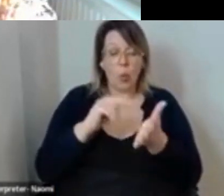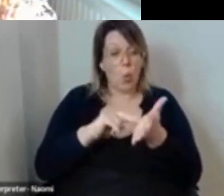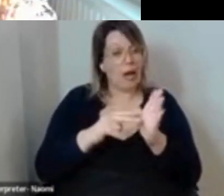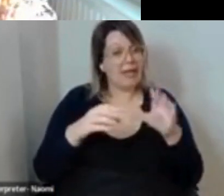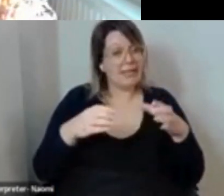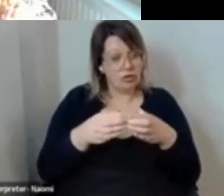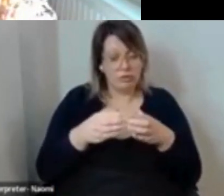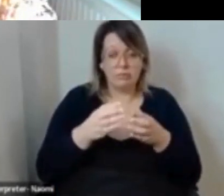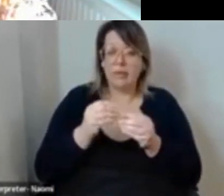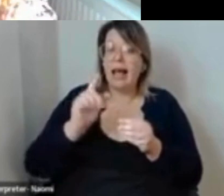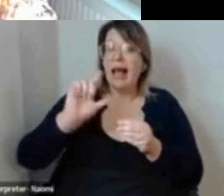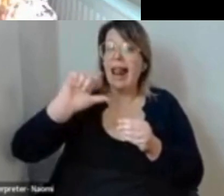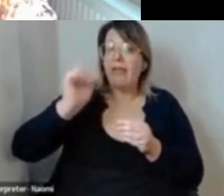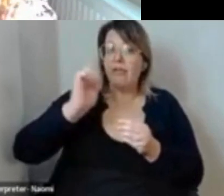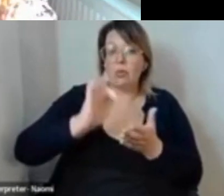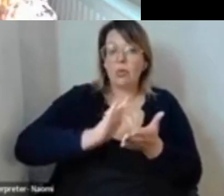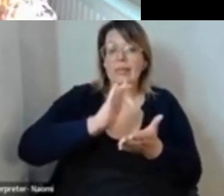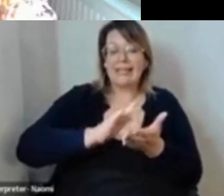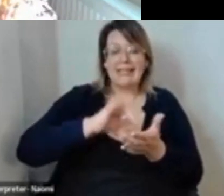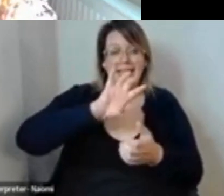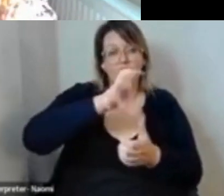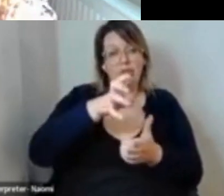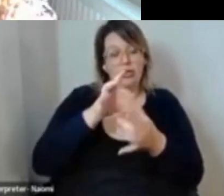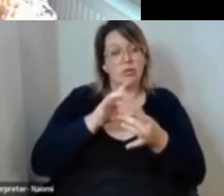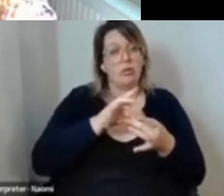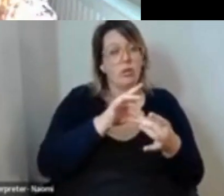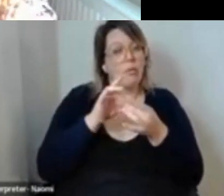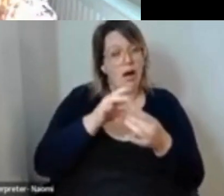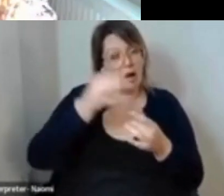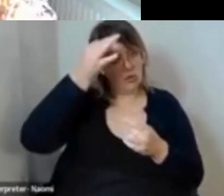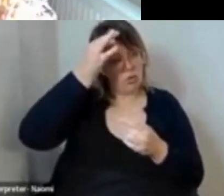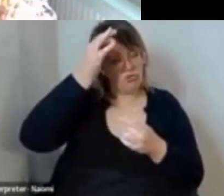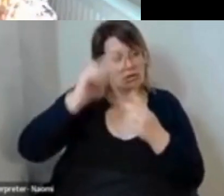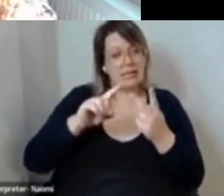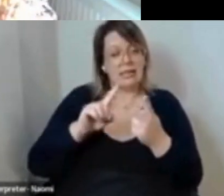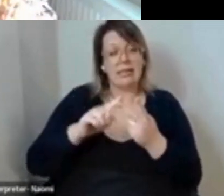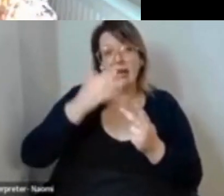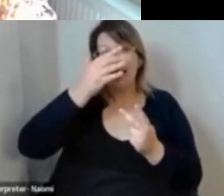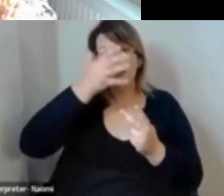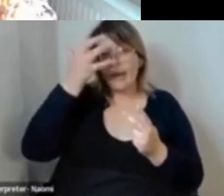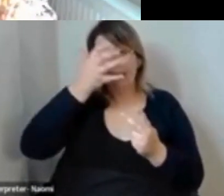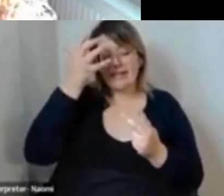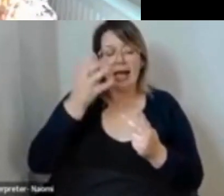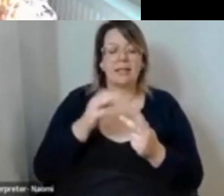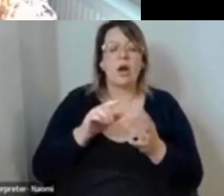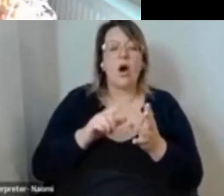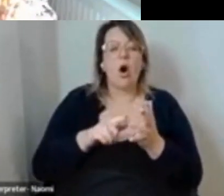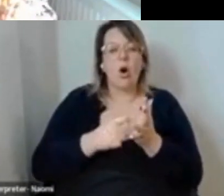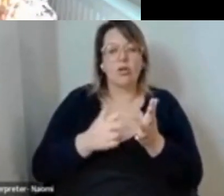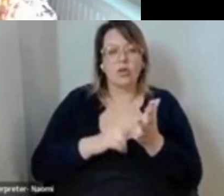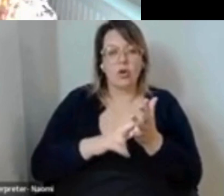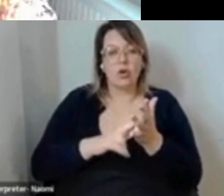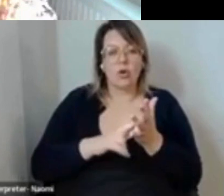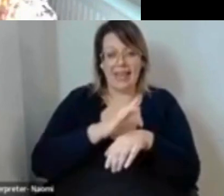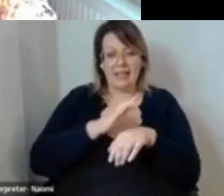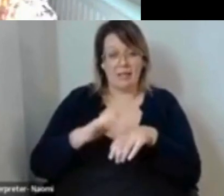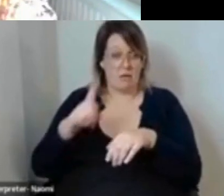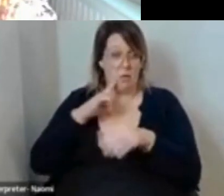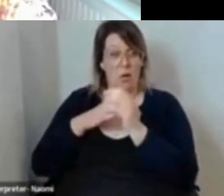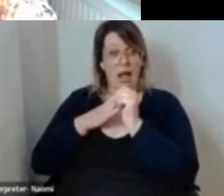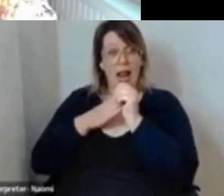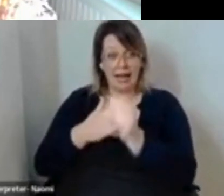Liverpool City Region Combined Authority and the Octagon Theatre in Somerset will be leading a music hub for the first time, so